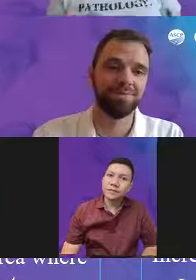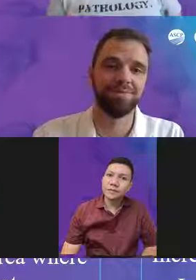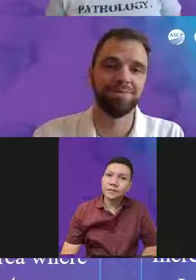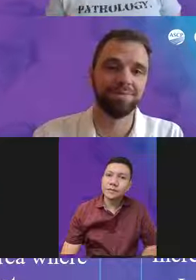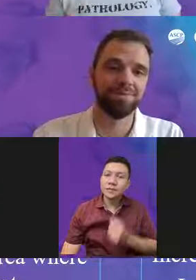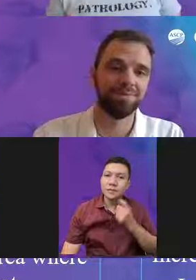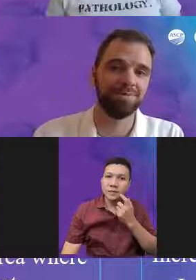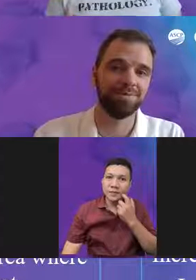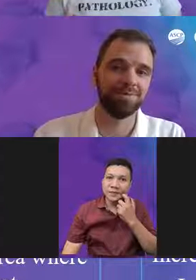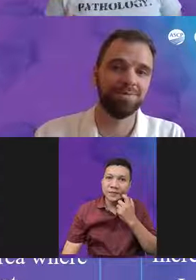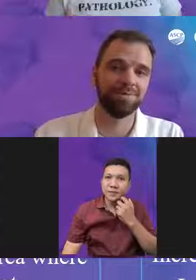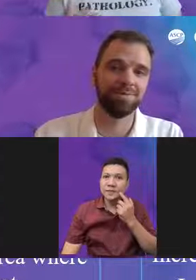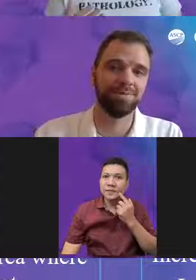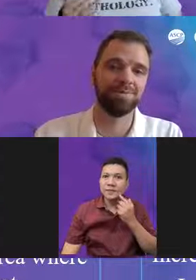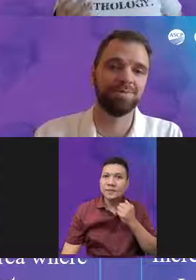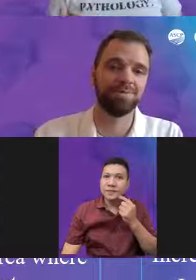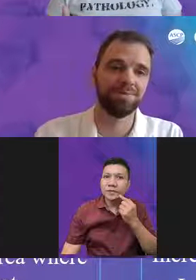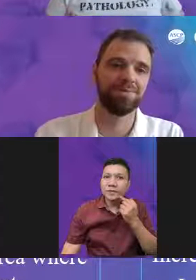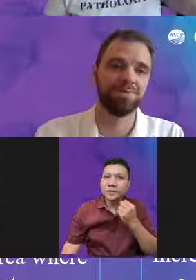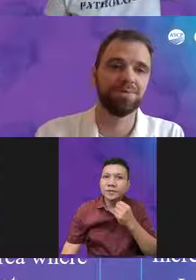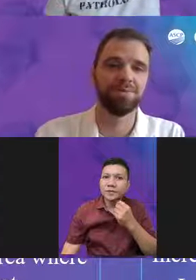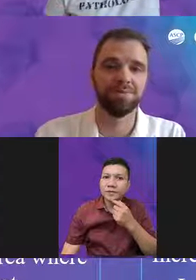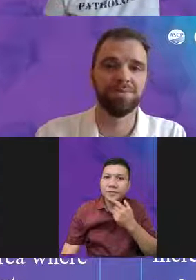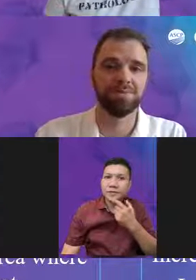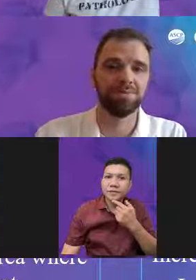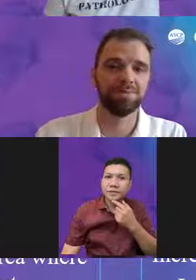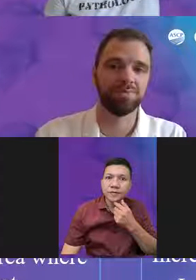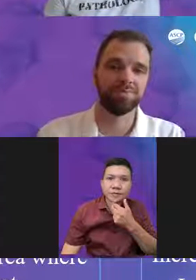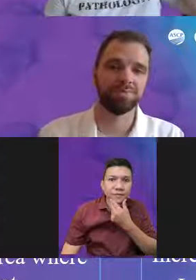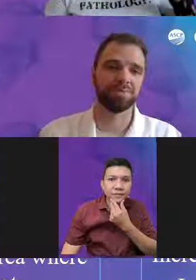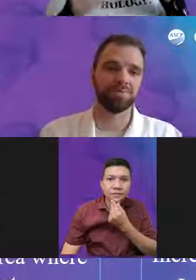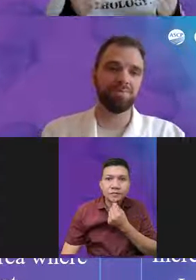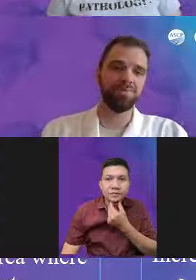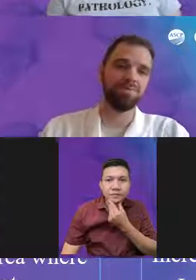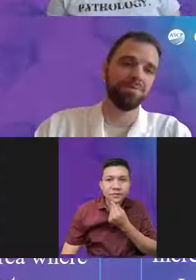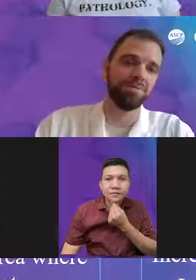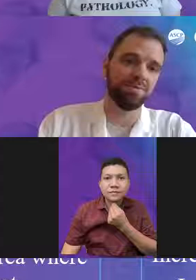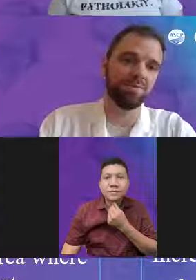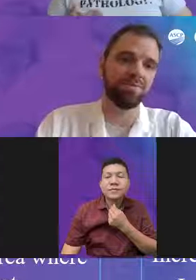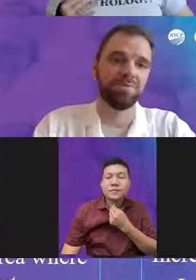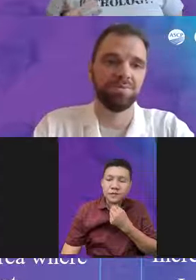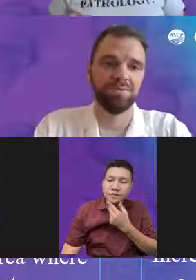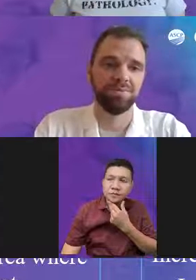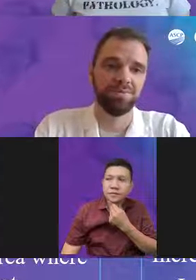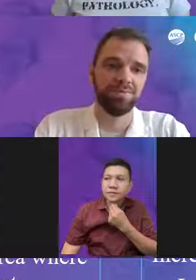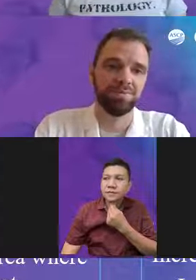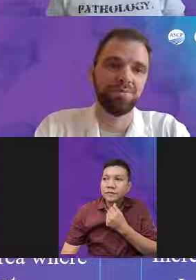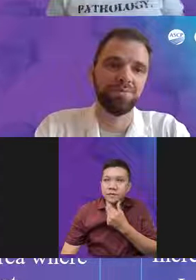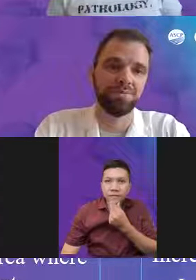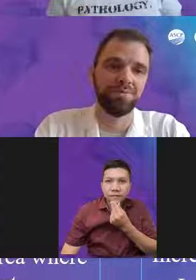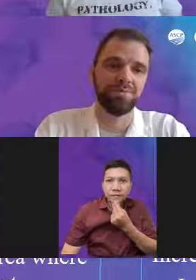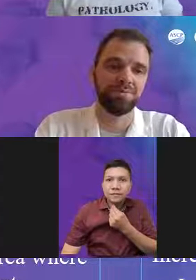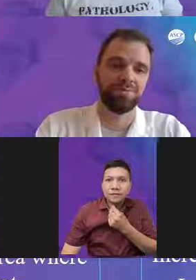You need to spread, you know, knowledge, and you need to put it in a way, as Carlo was saying, that people